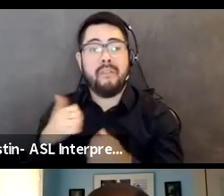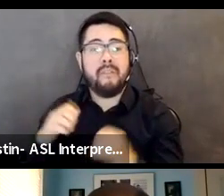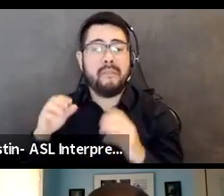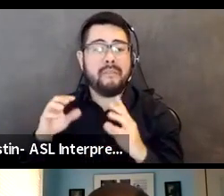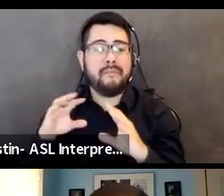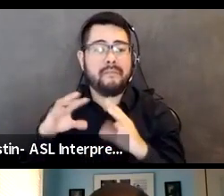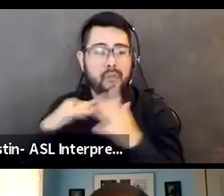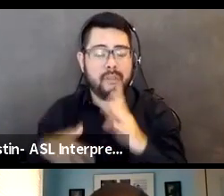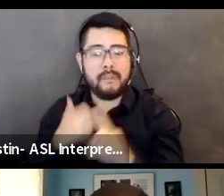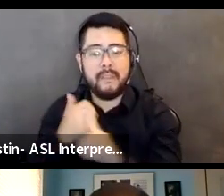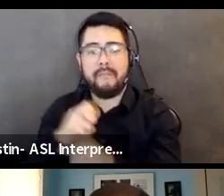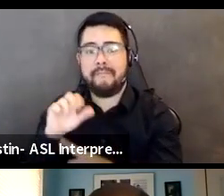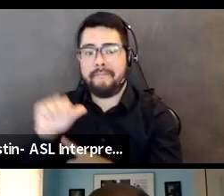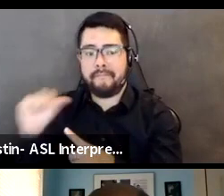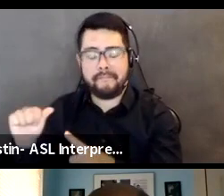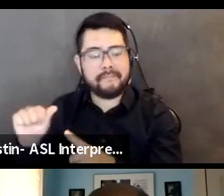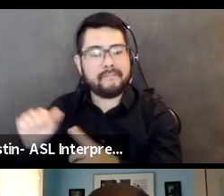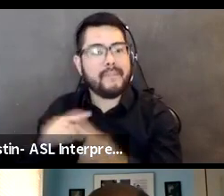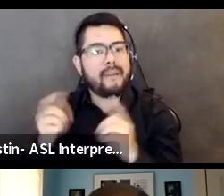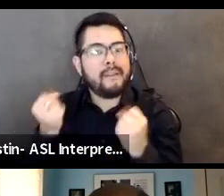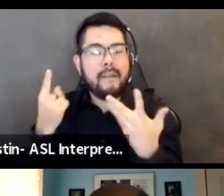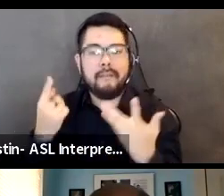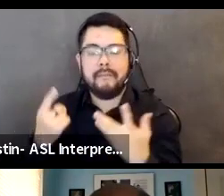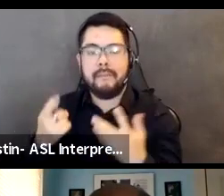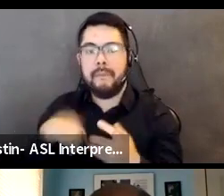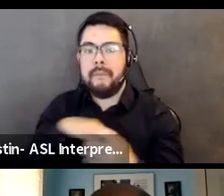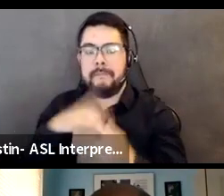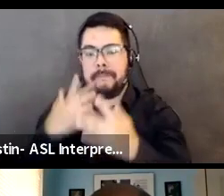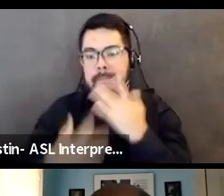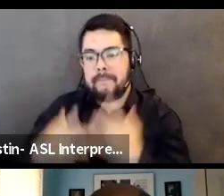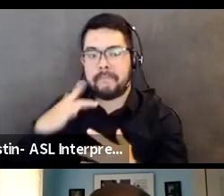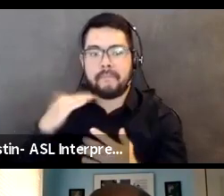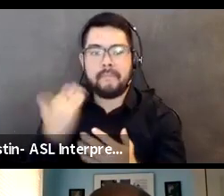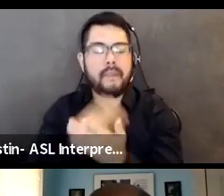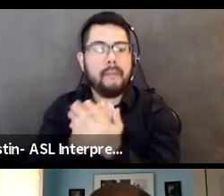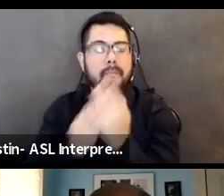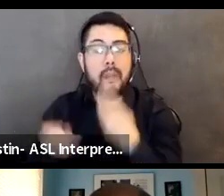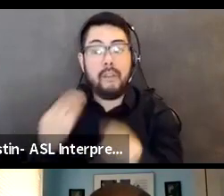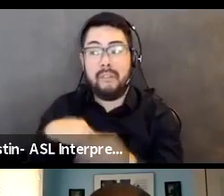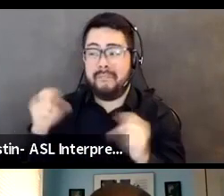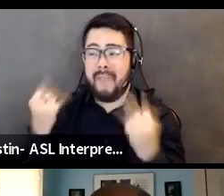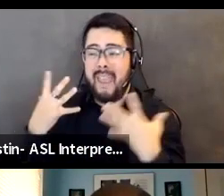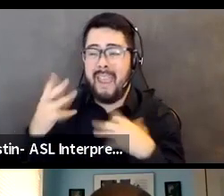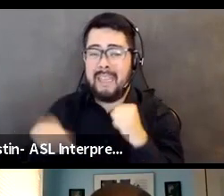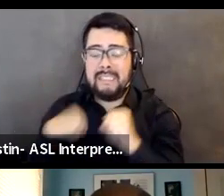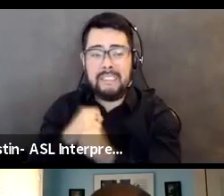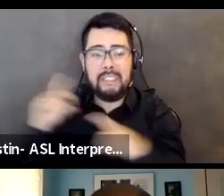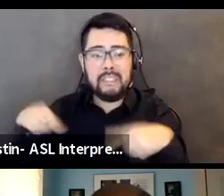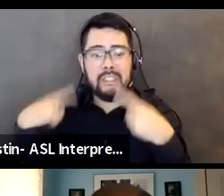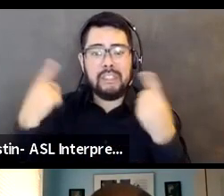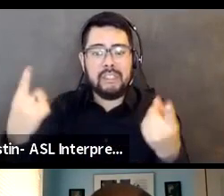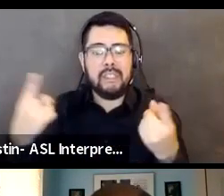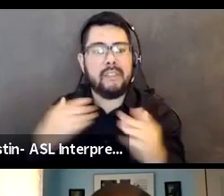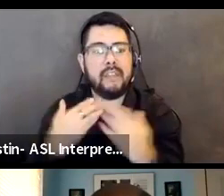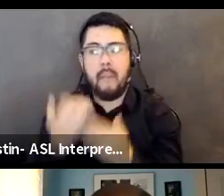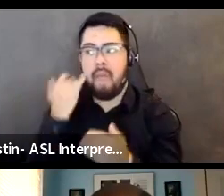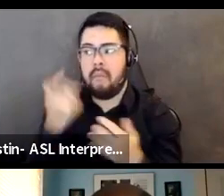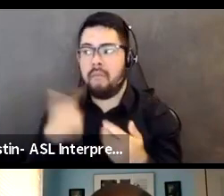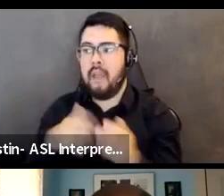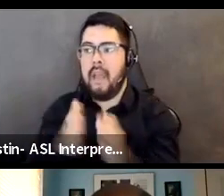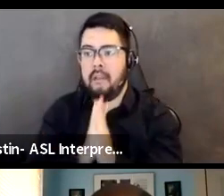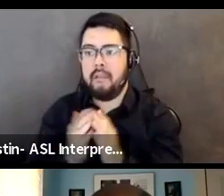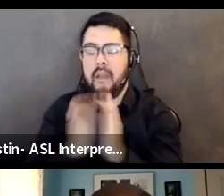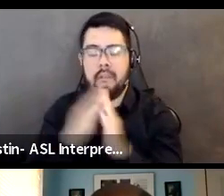which has not gotten much needed capital expansion funded for decades despite please over and over again